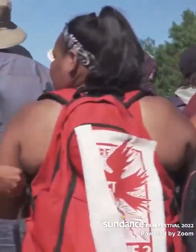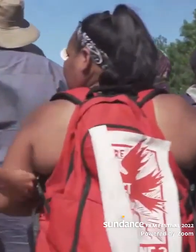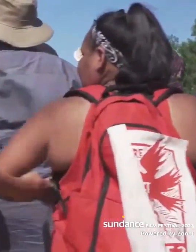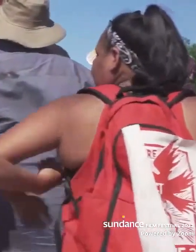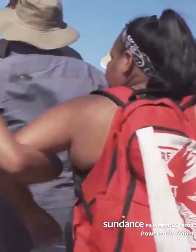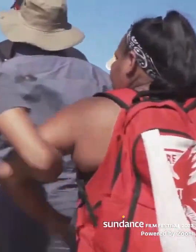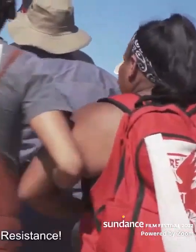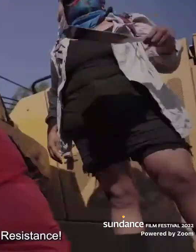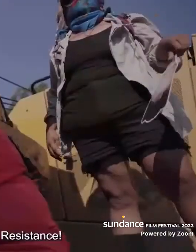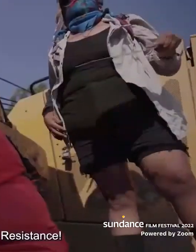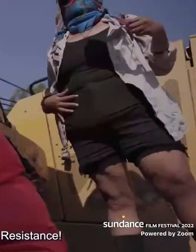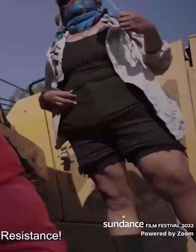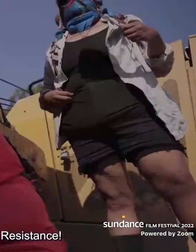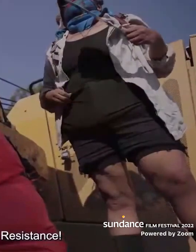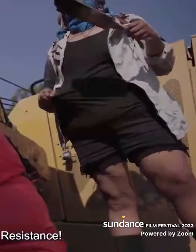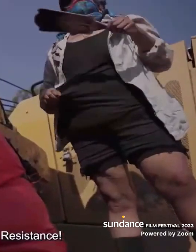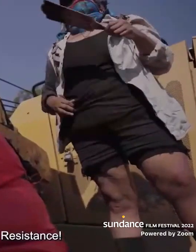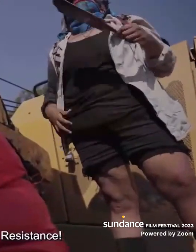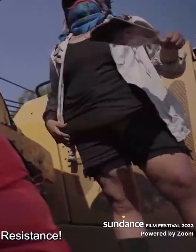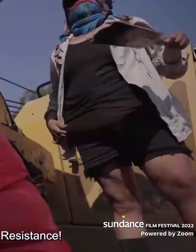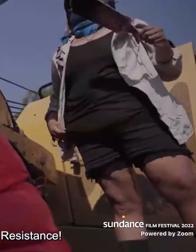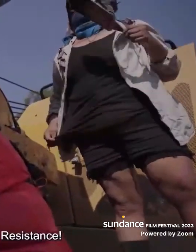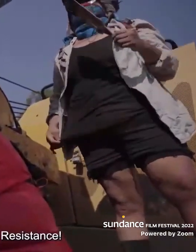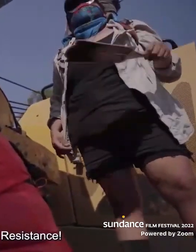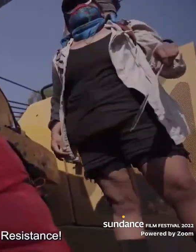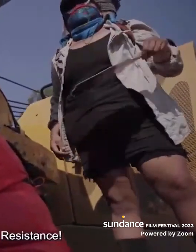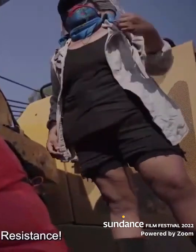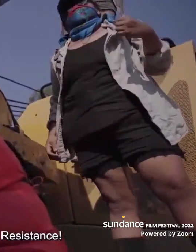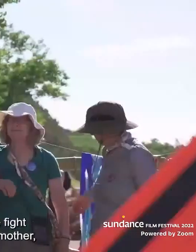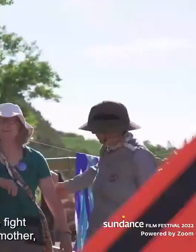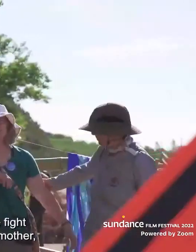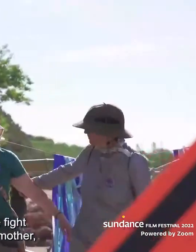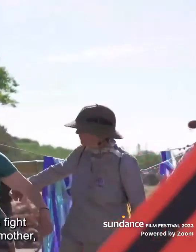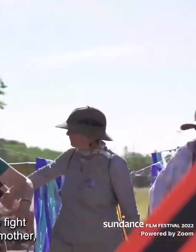action. Support indigenous resistance.